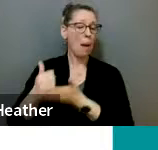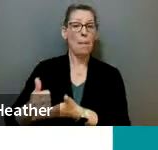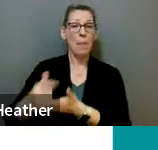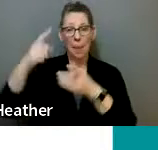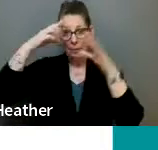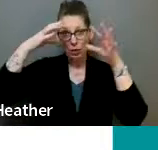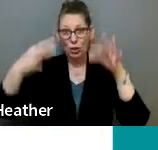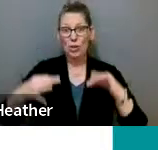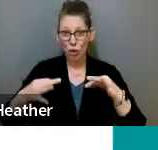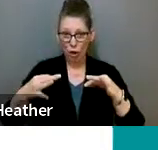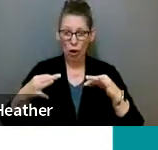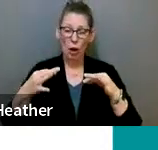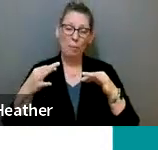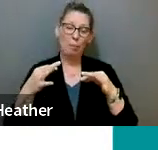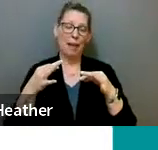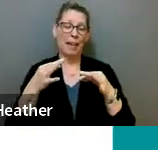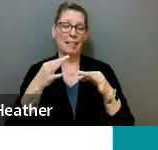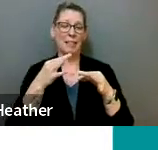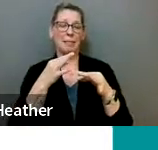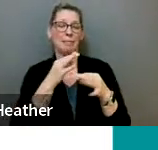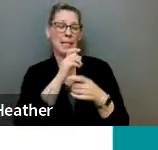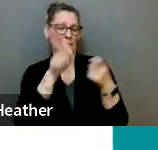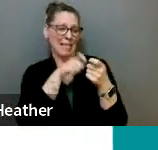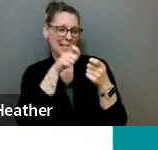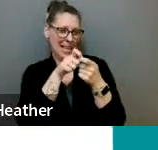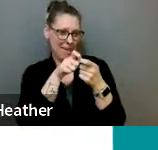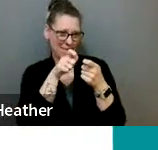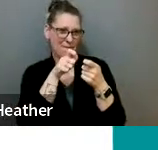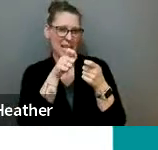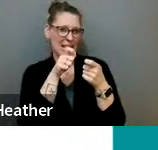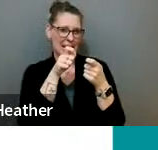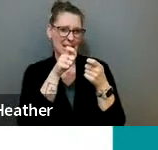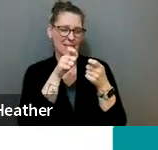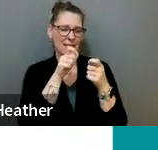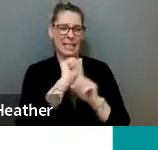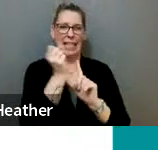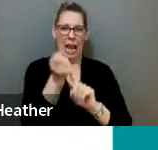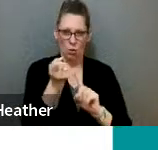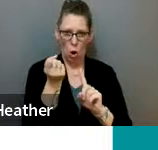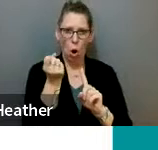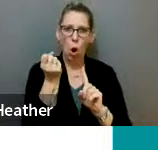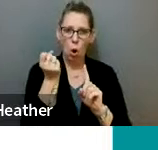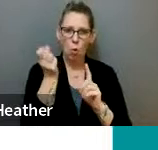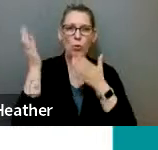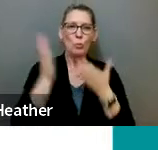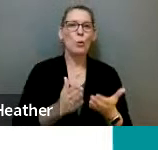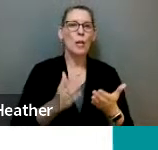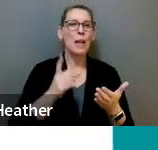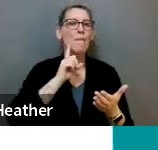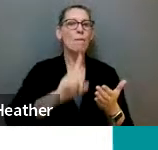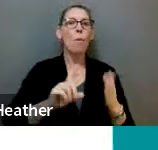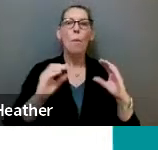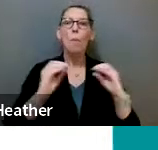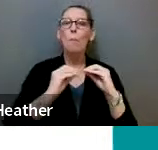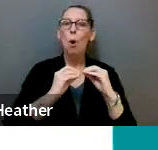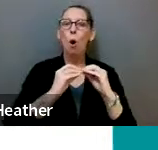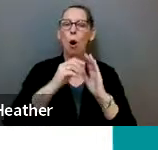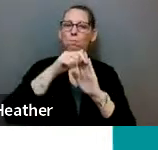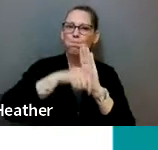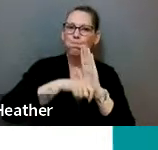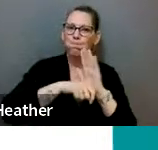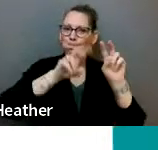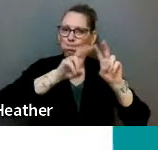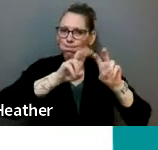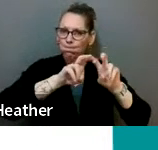a narrowed set of scenarios that they want to bring in for even more in-depth analysis.